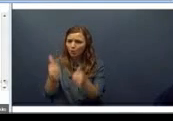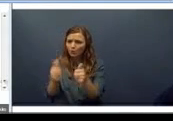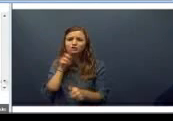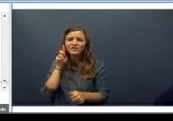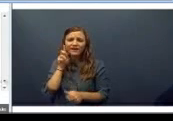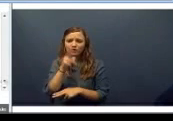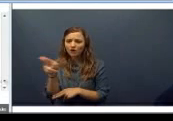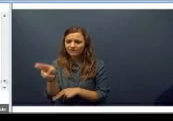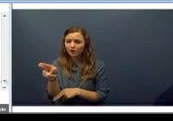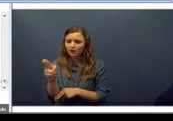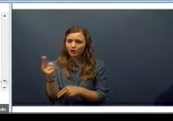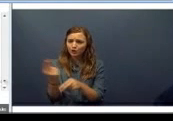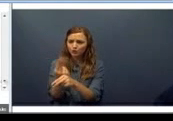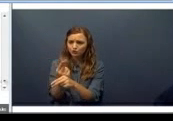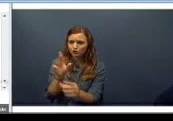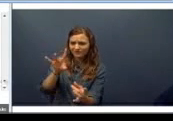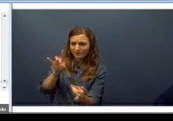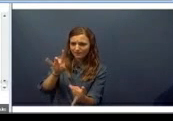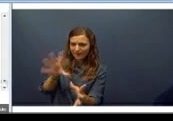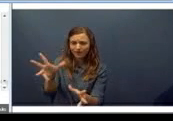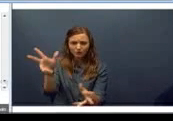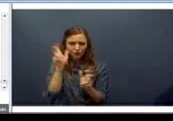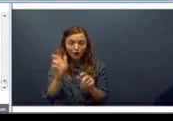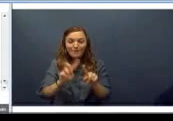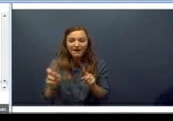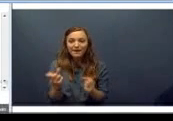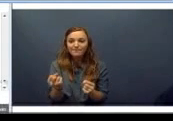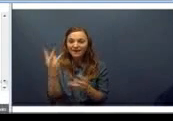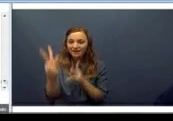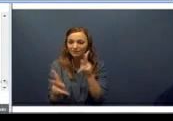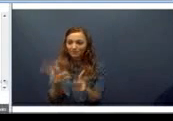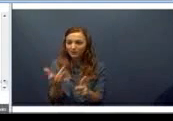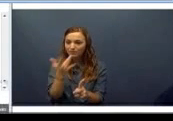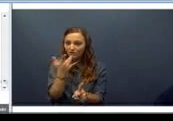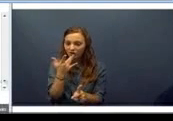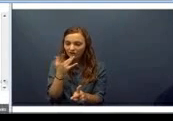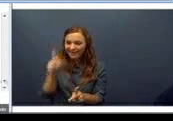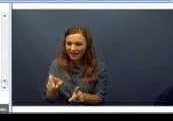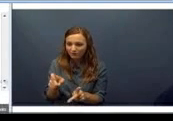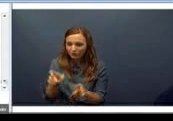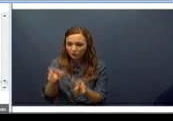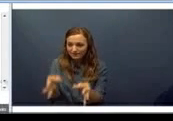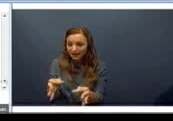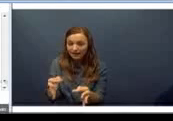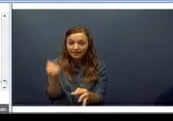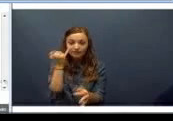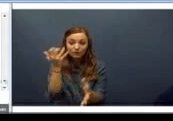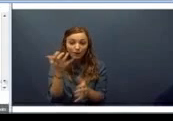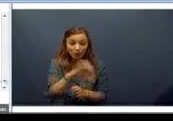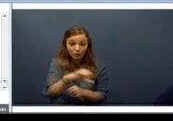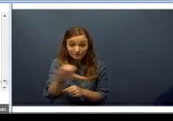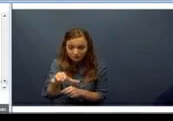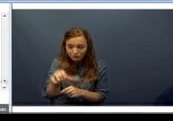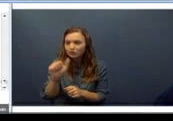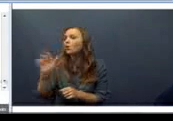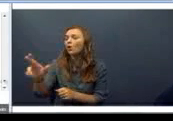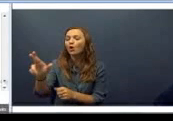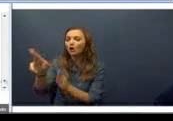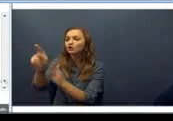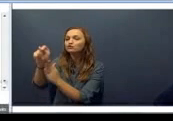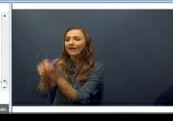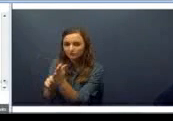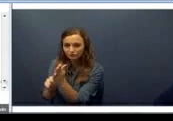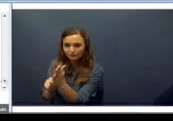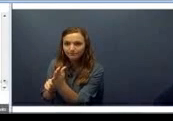this depending on which deaf and hard of hearing users you talk to, but many people prefer, if you have to choose between captioning and transcripts,